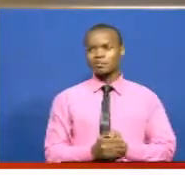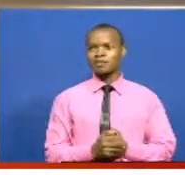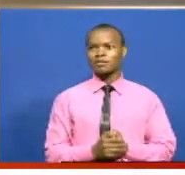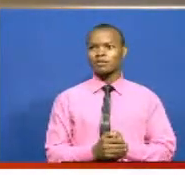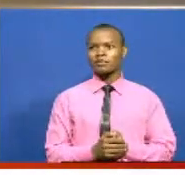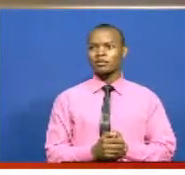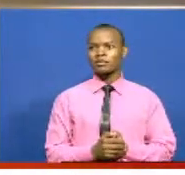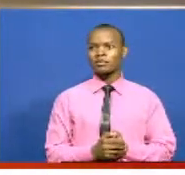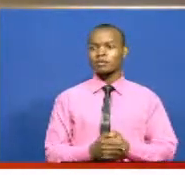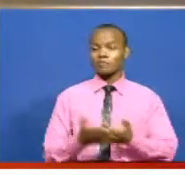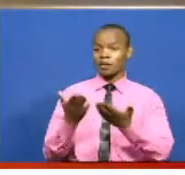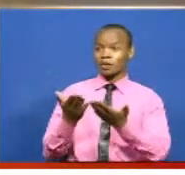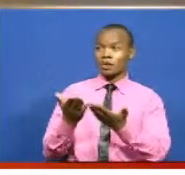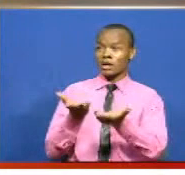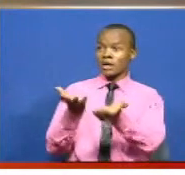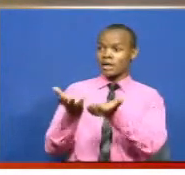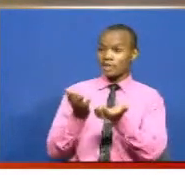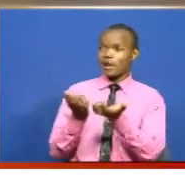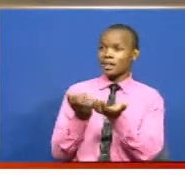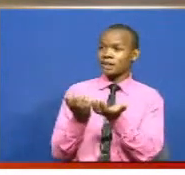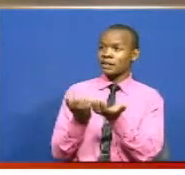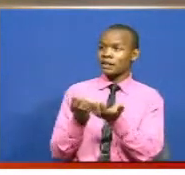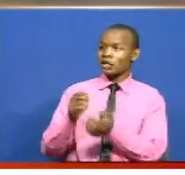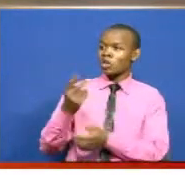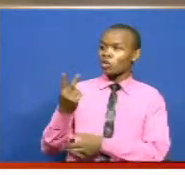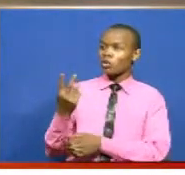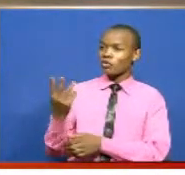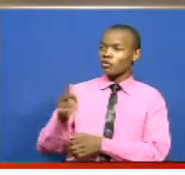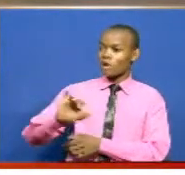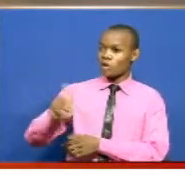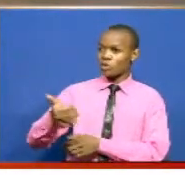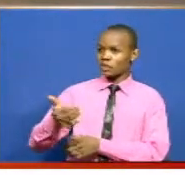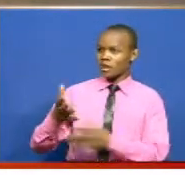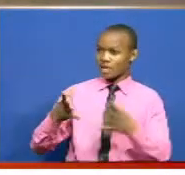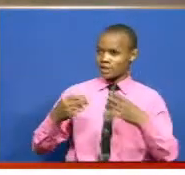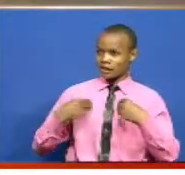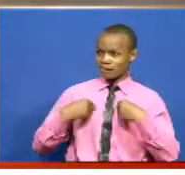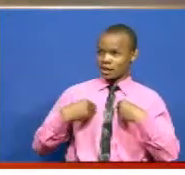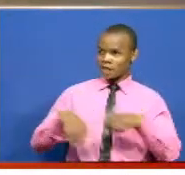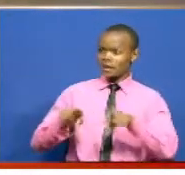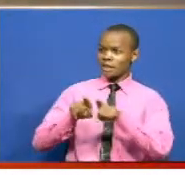At the minimum average that is required is 24 counties. Mm-hmm. And I think